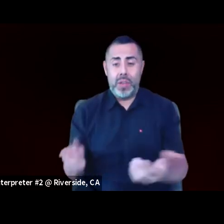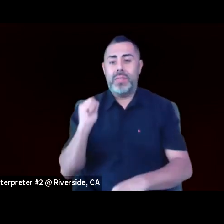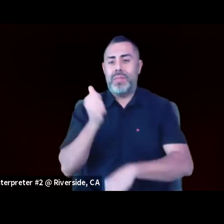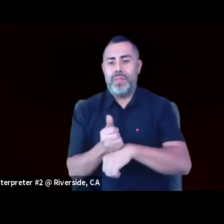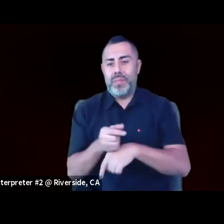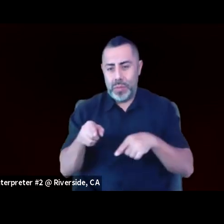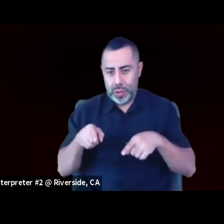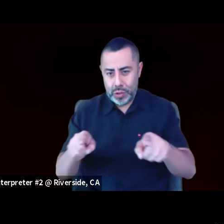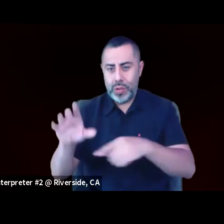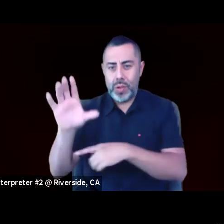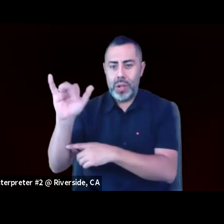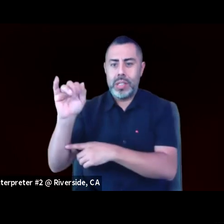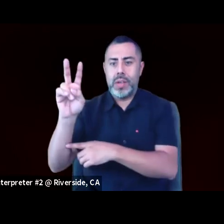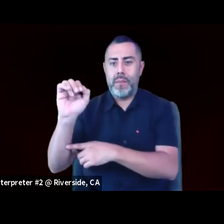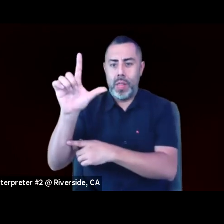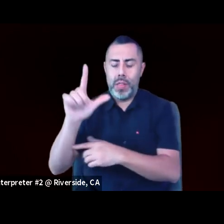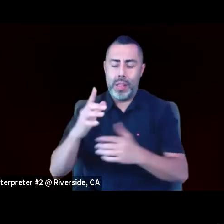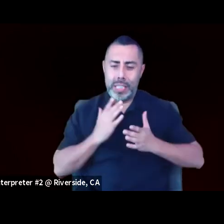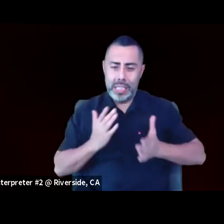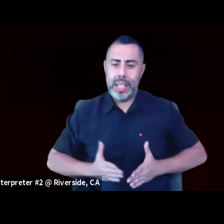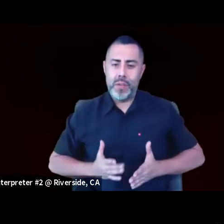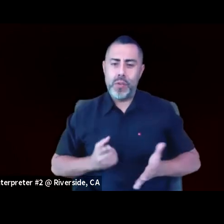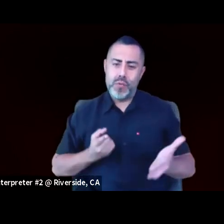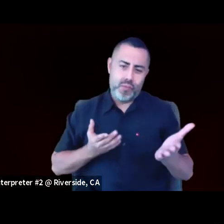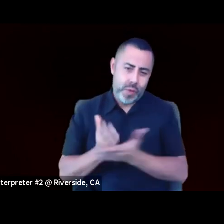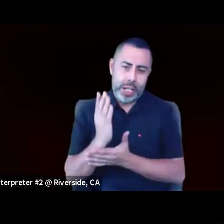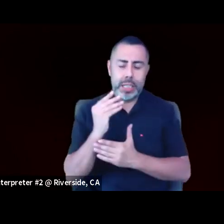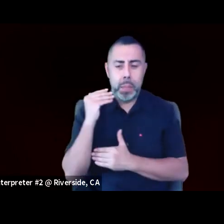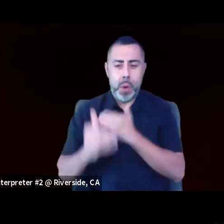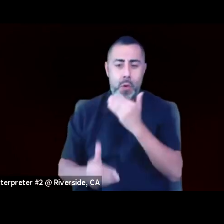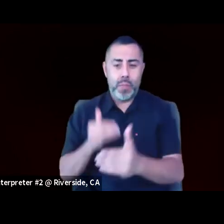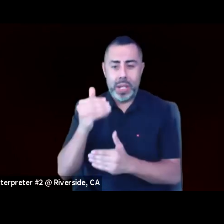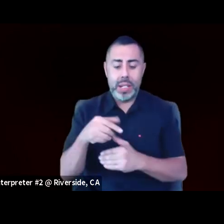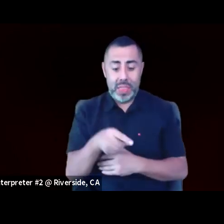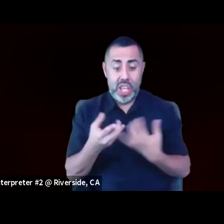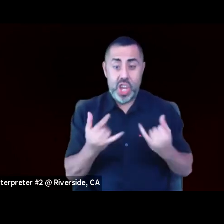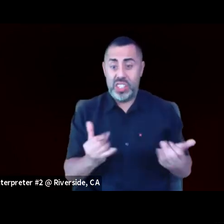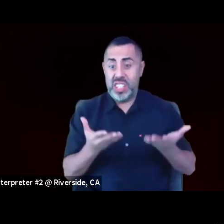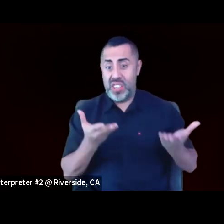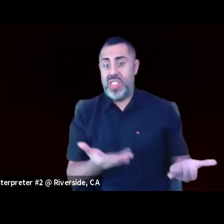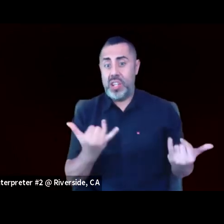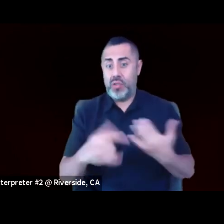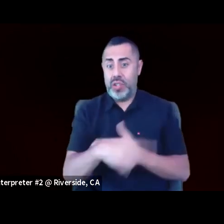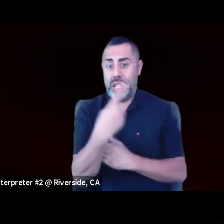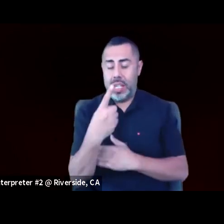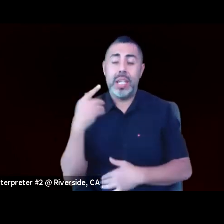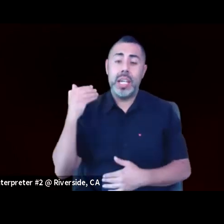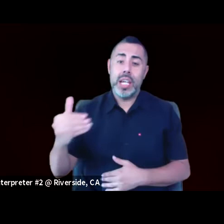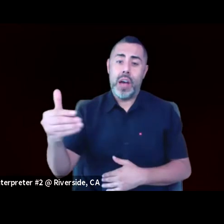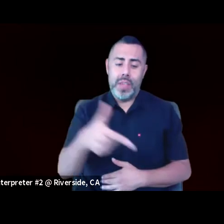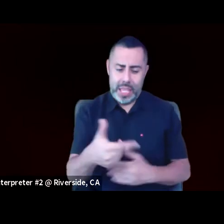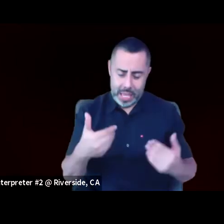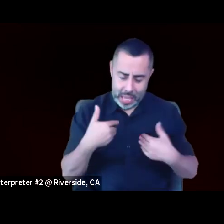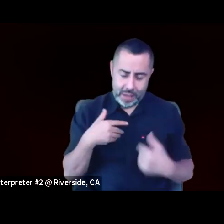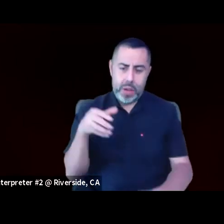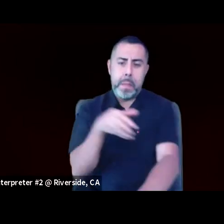today, and have often been powerful ways for folks to resist gentrification.